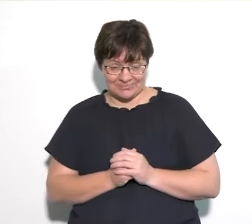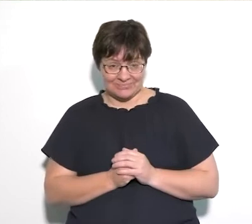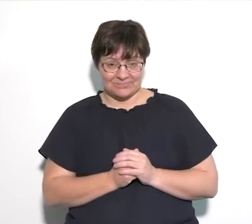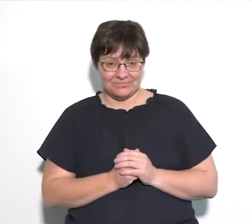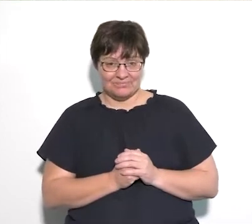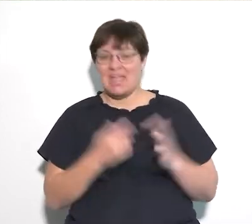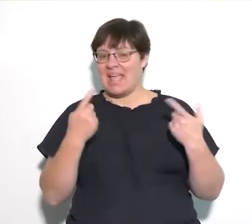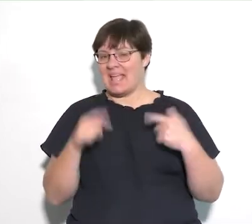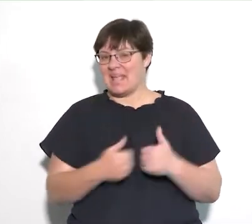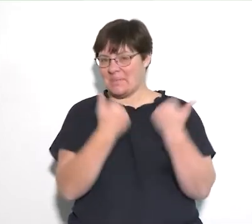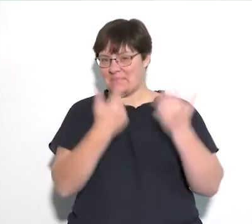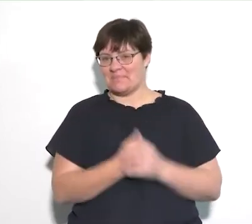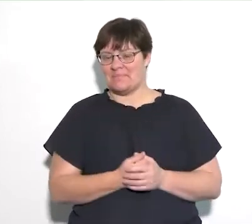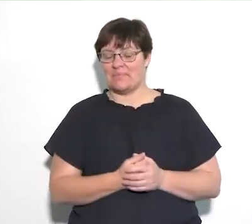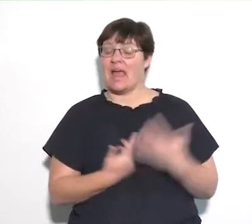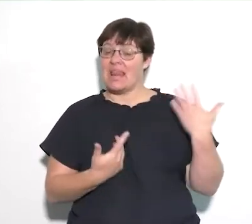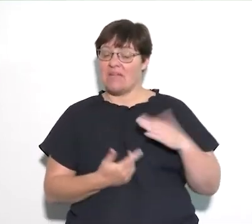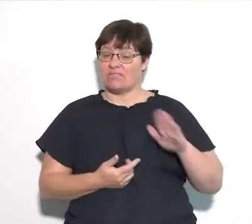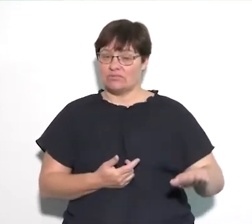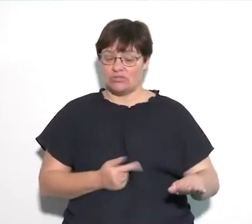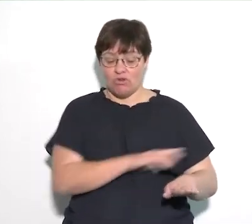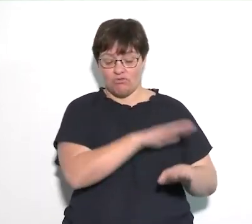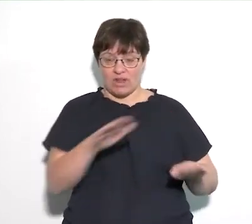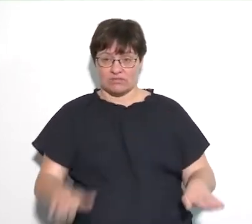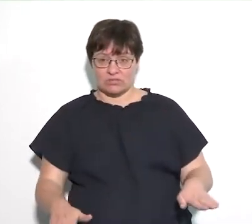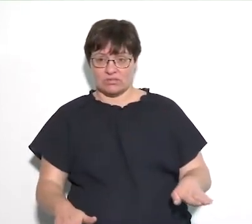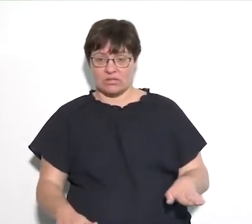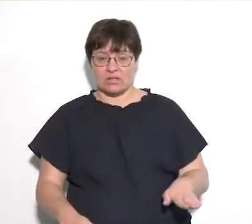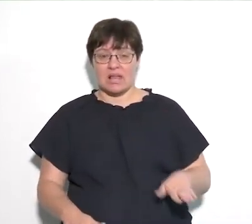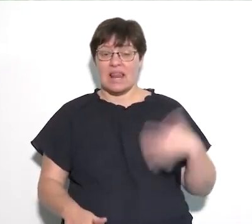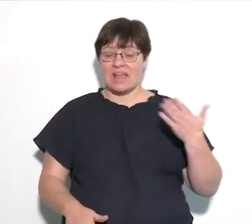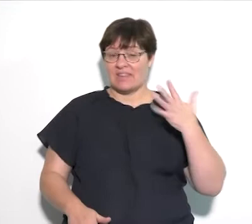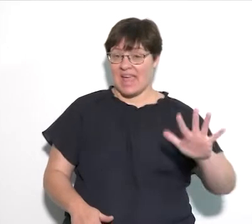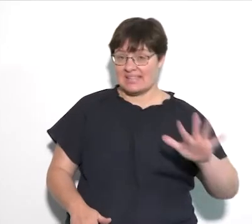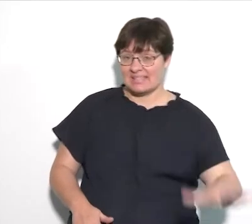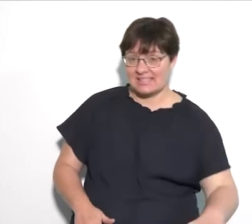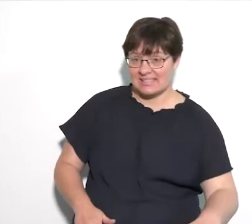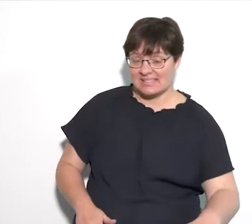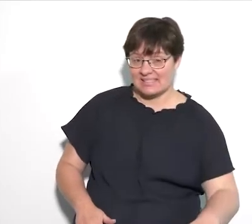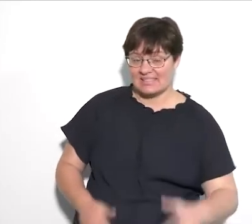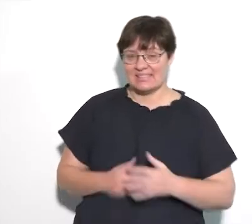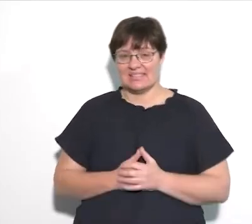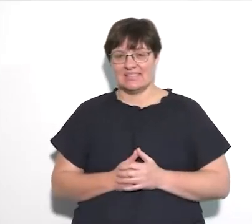game. Left foot, right foot, left hand.